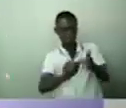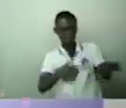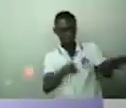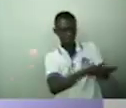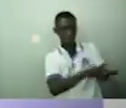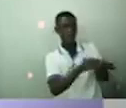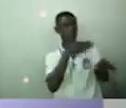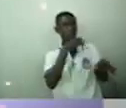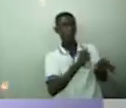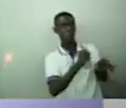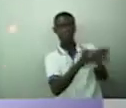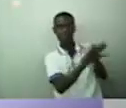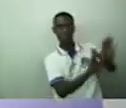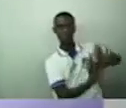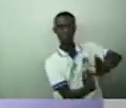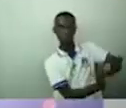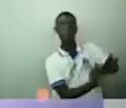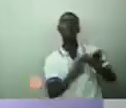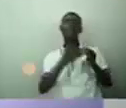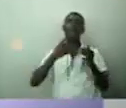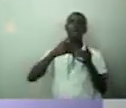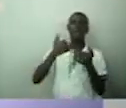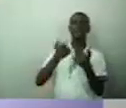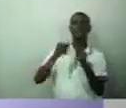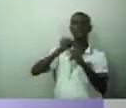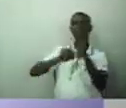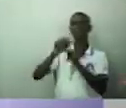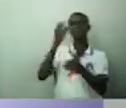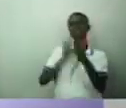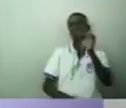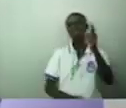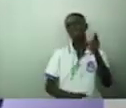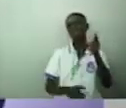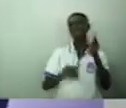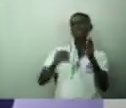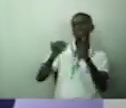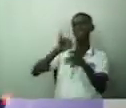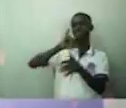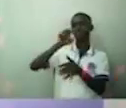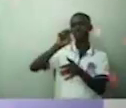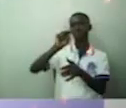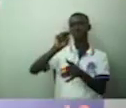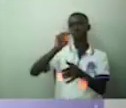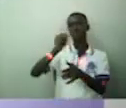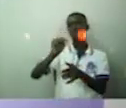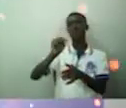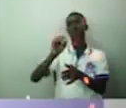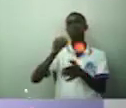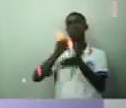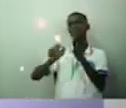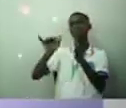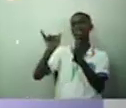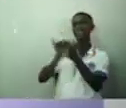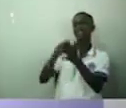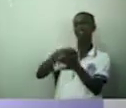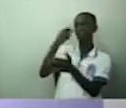this chapter 21 I read, the chapter even begins, then I saw a new heaven and a new earth, for the